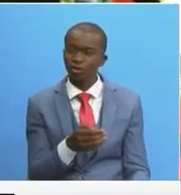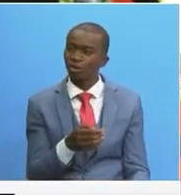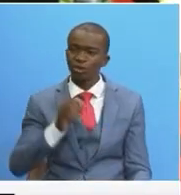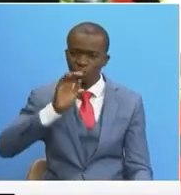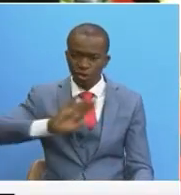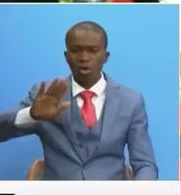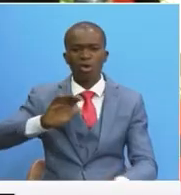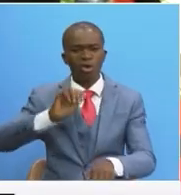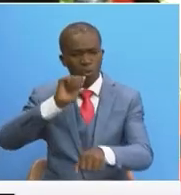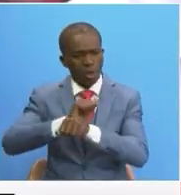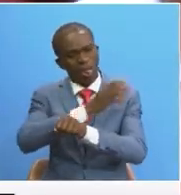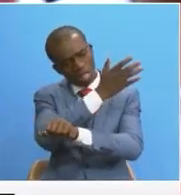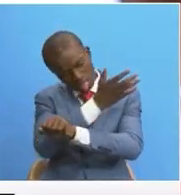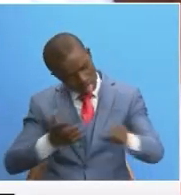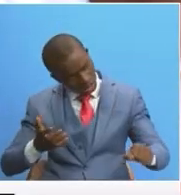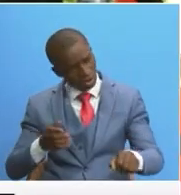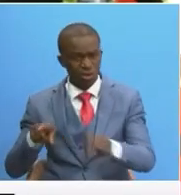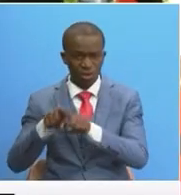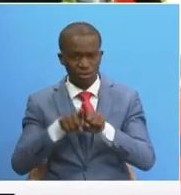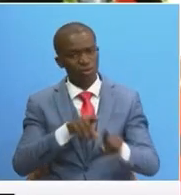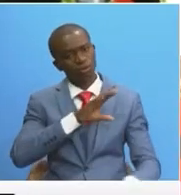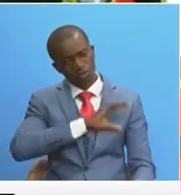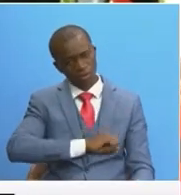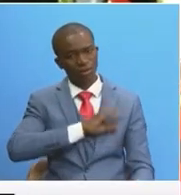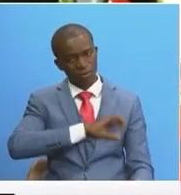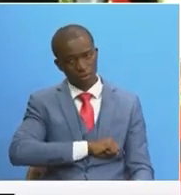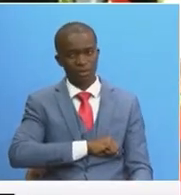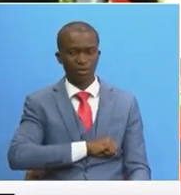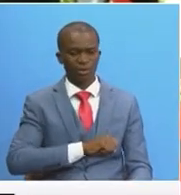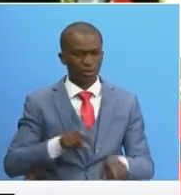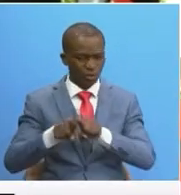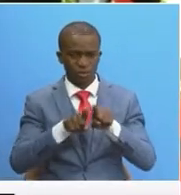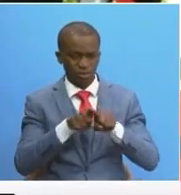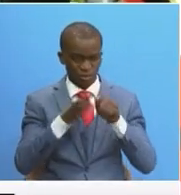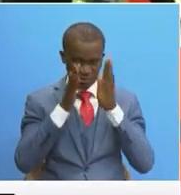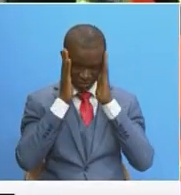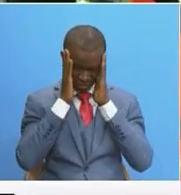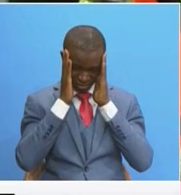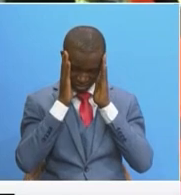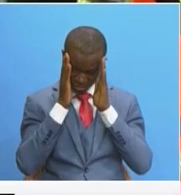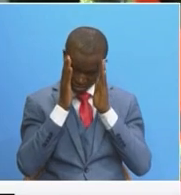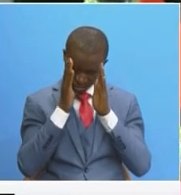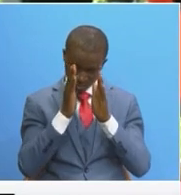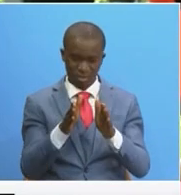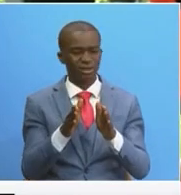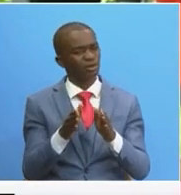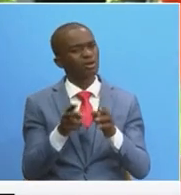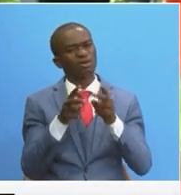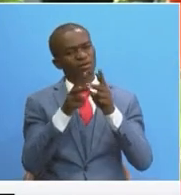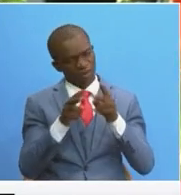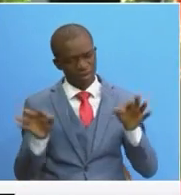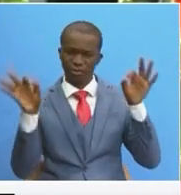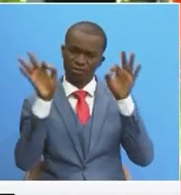efforts, unwavering patience, and selfless dedication have nurtured generations